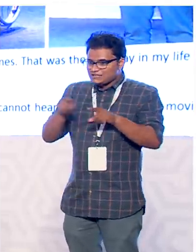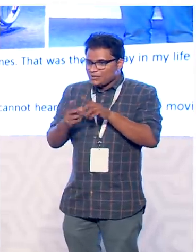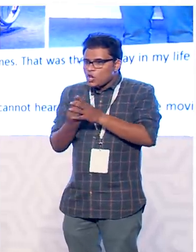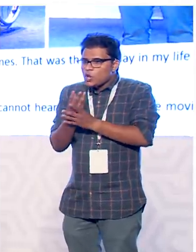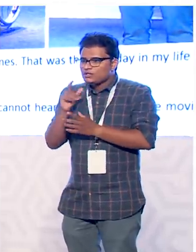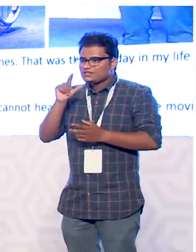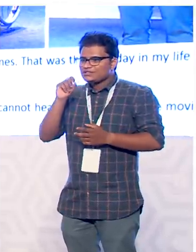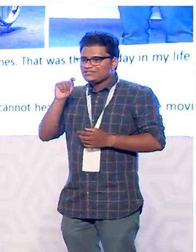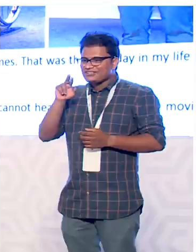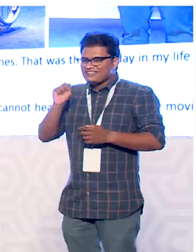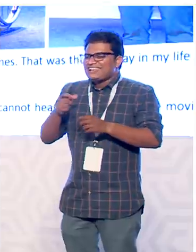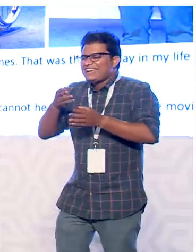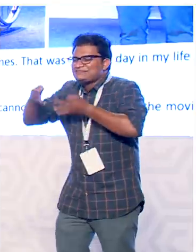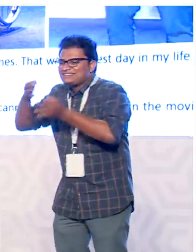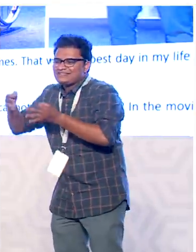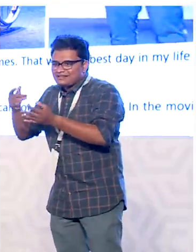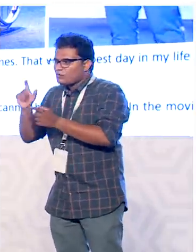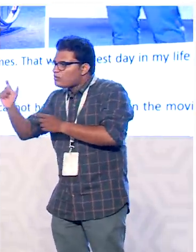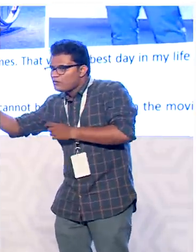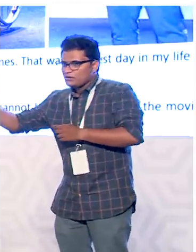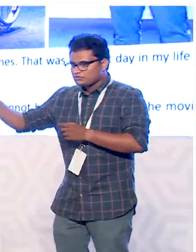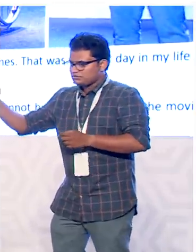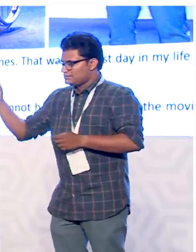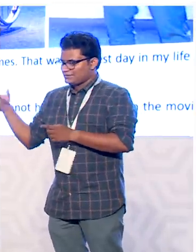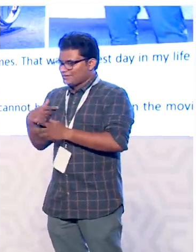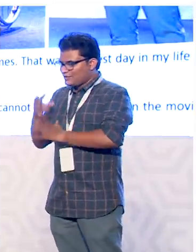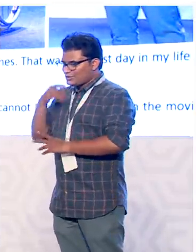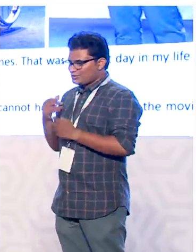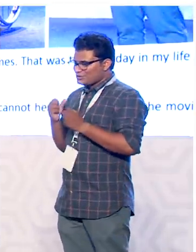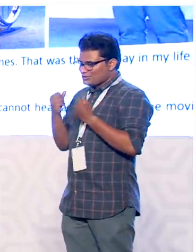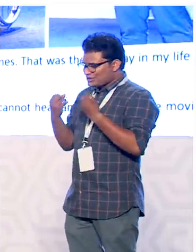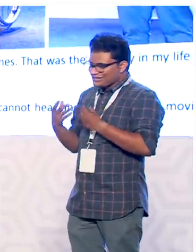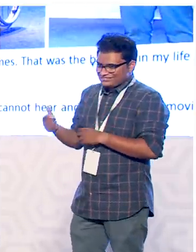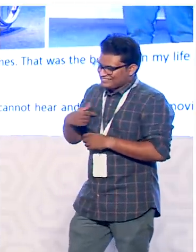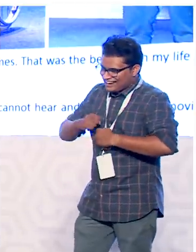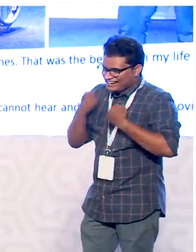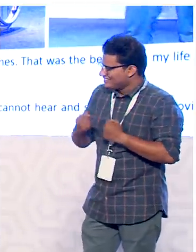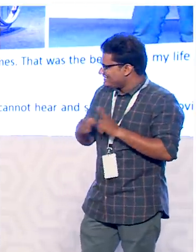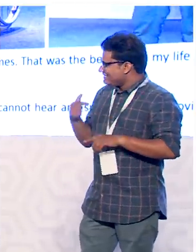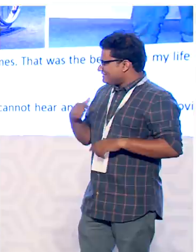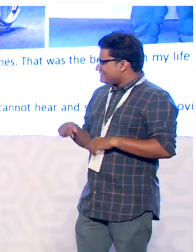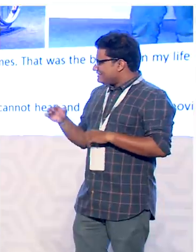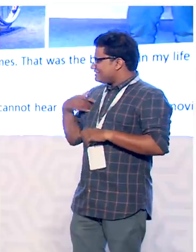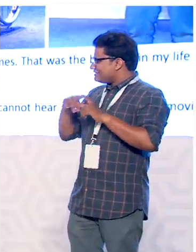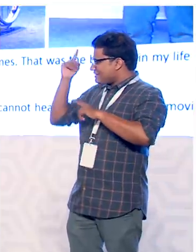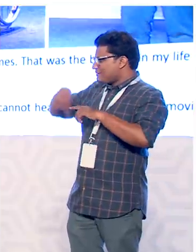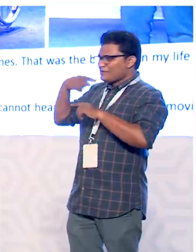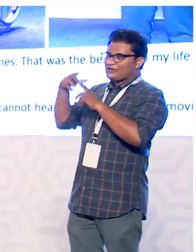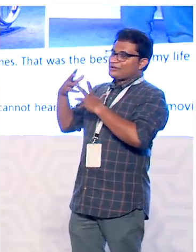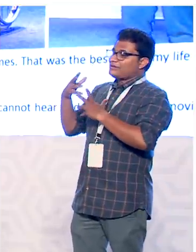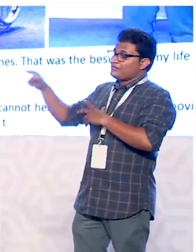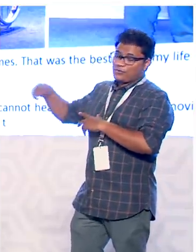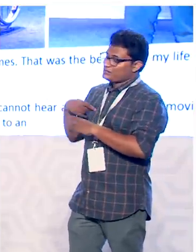know, she starts explaining things like that, even though she can't hear and she can't speak. And then there was this portrait of him, which was like gorgeous. So that